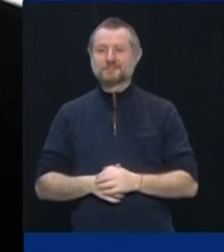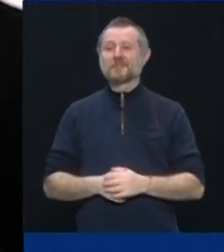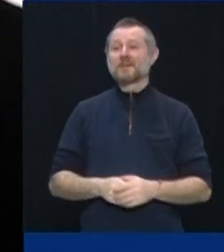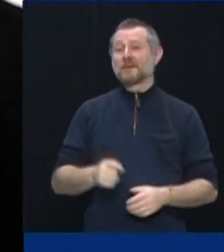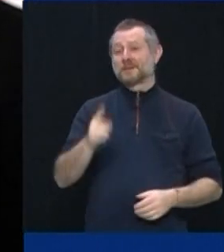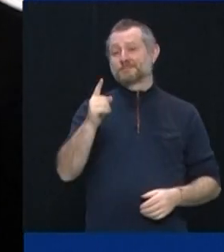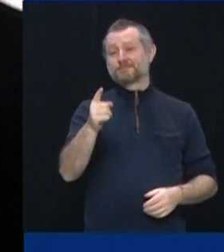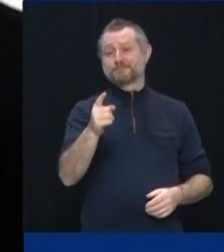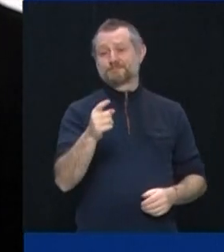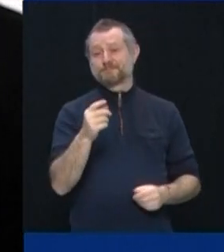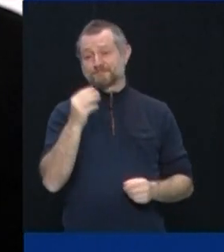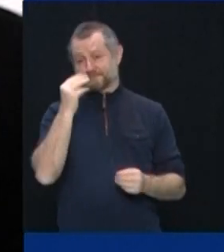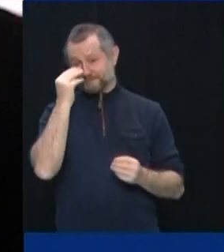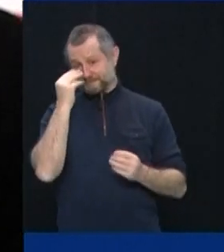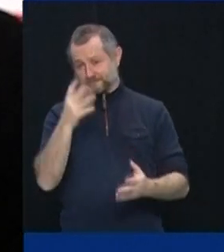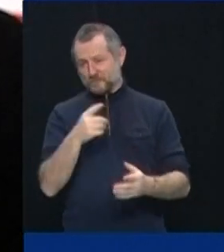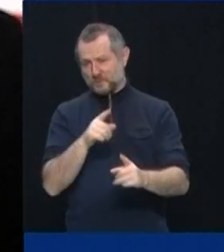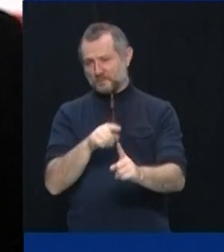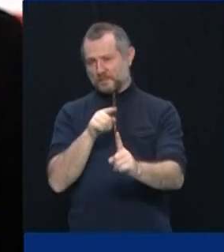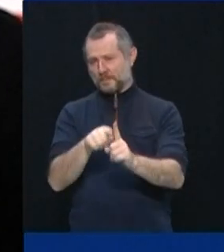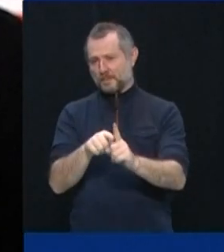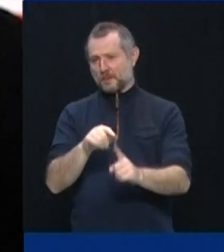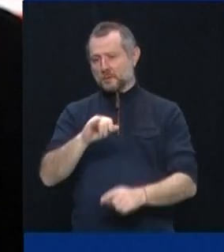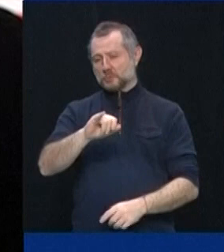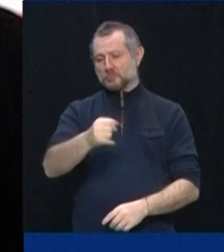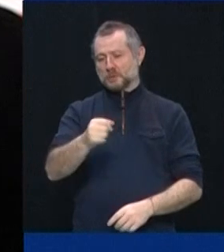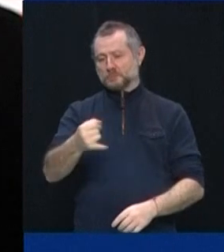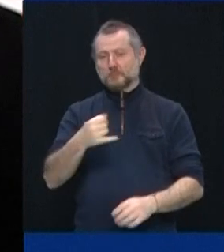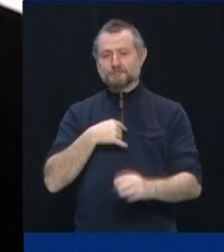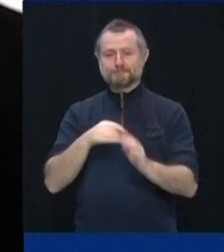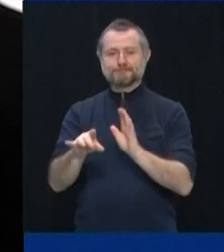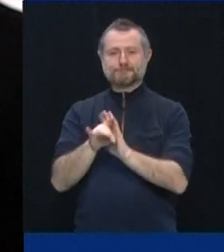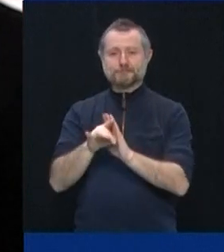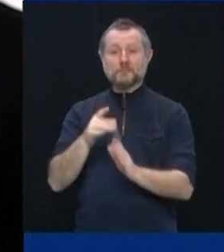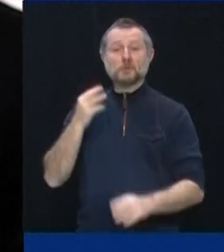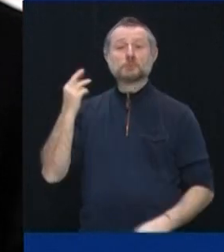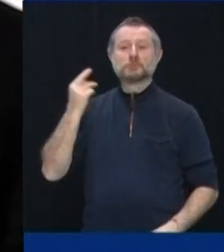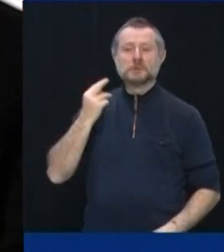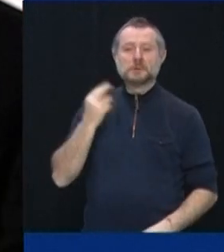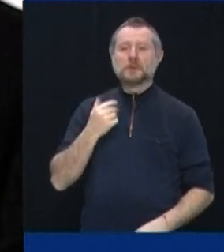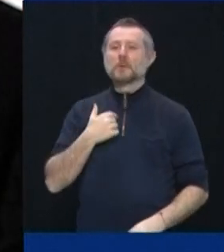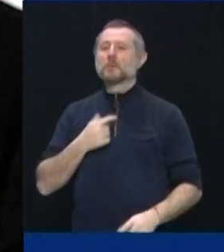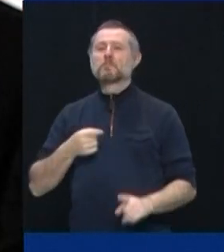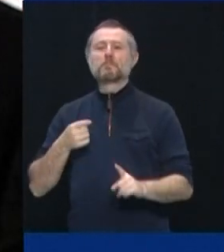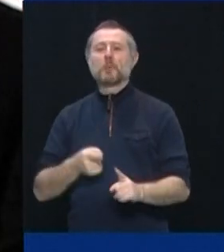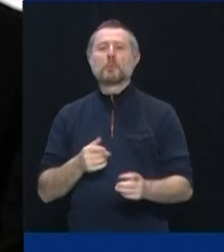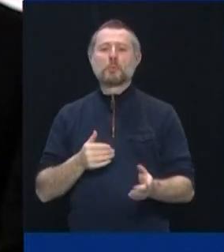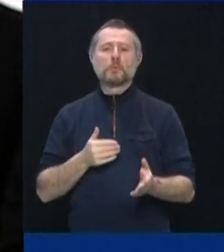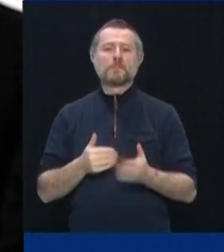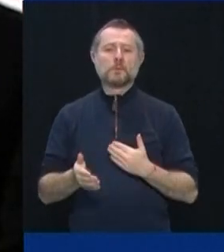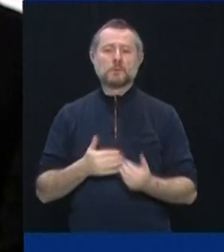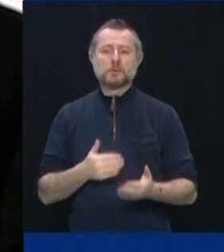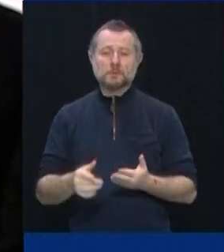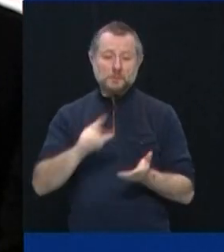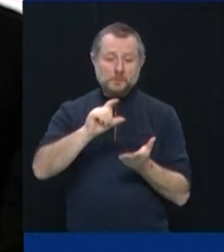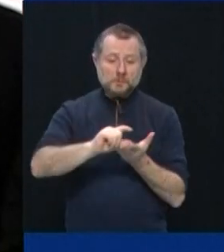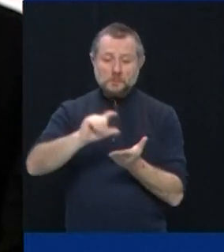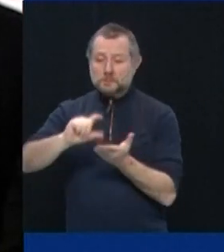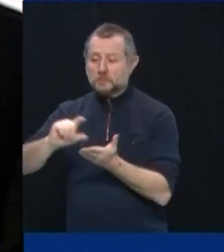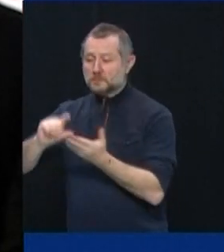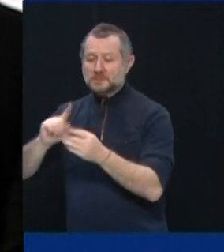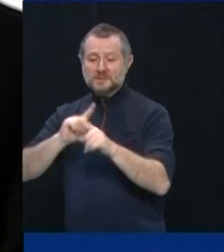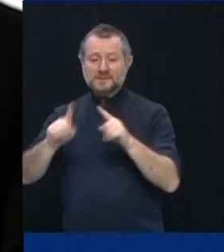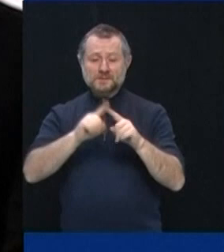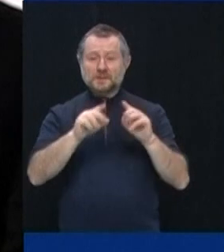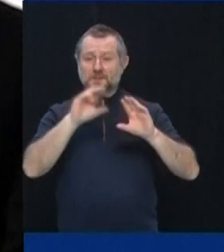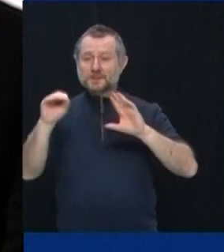And I'm going to take the Johnson & Johnson vaccine because I want to make the point, take whatever vaccine you can take. They